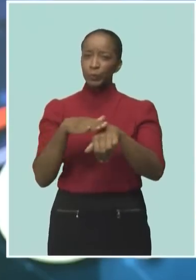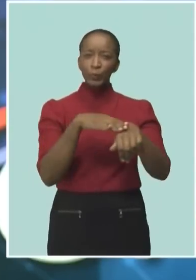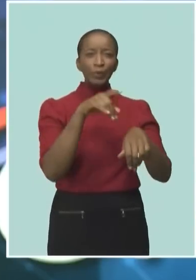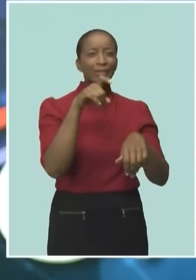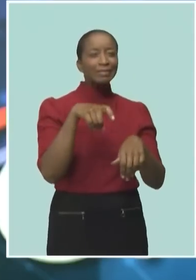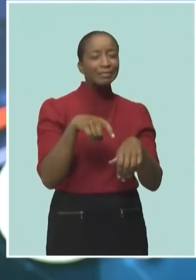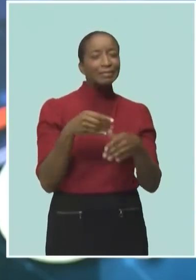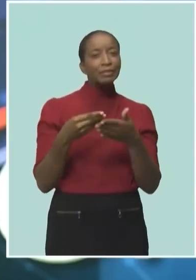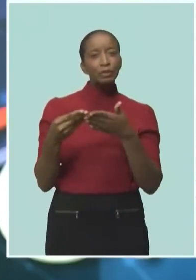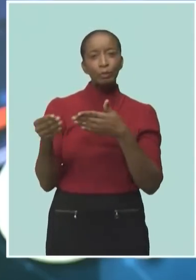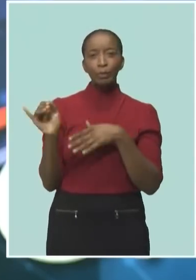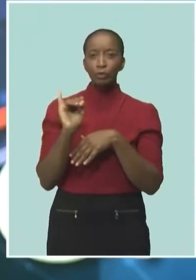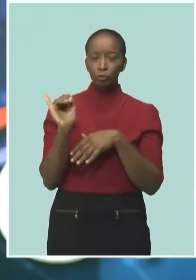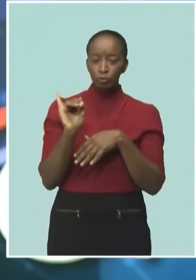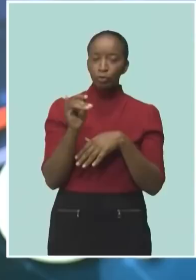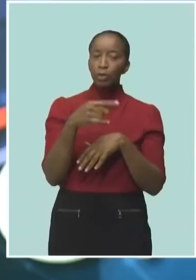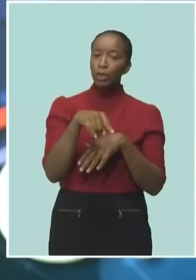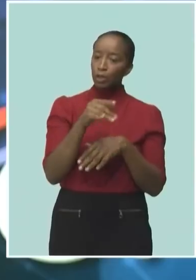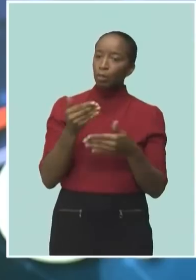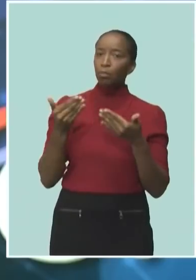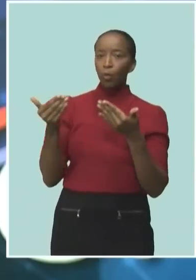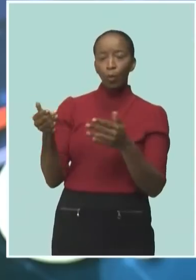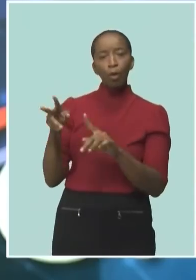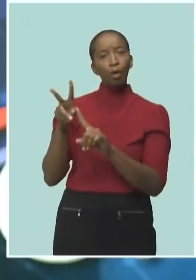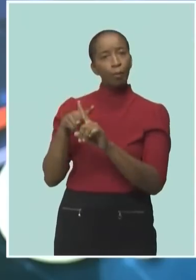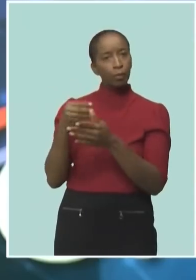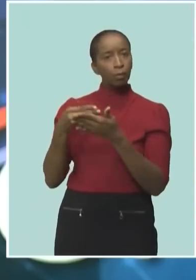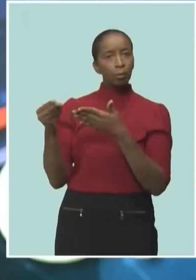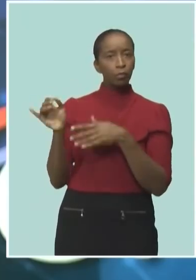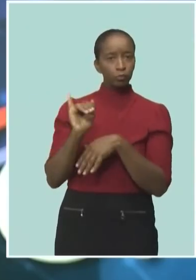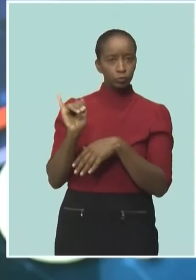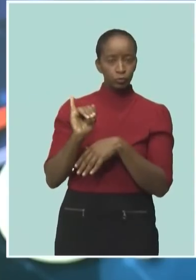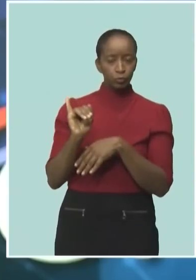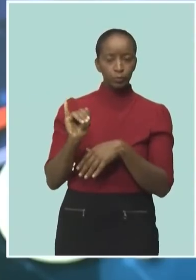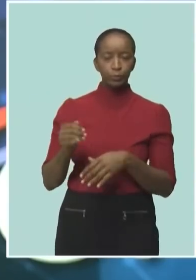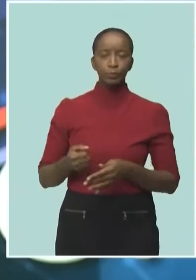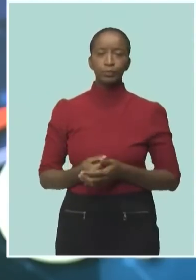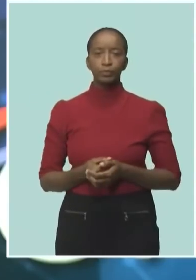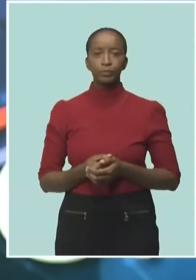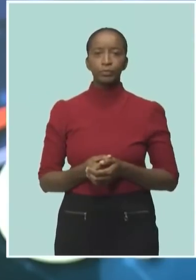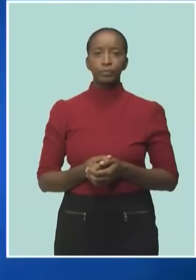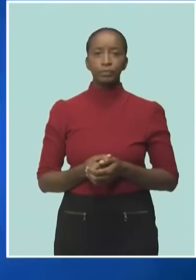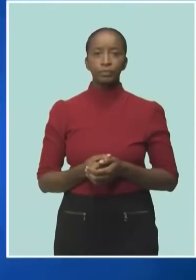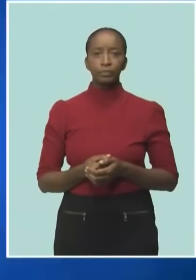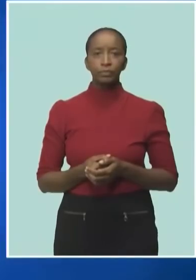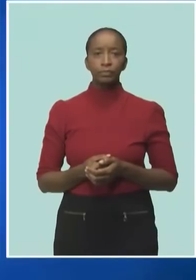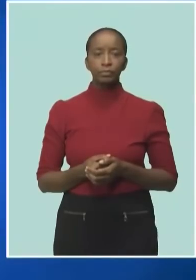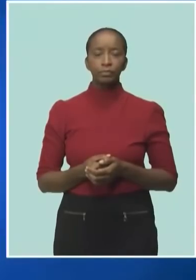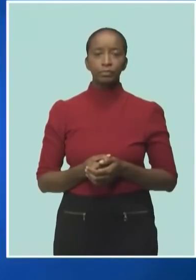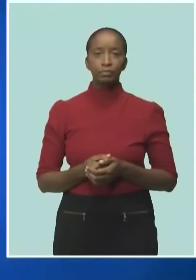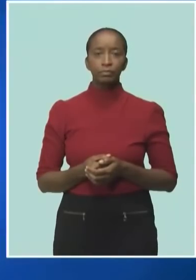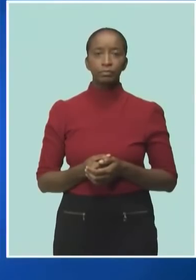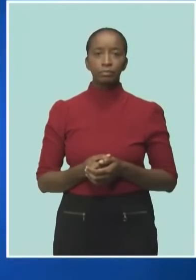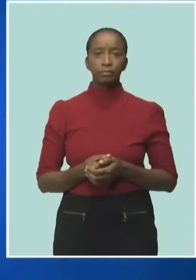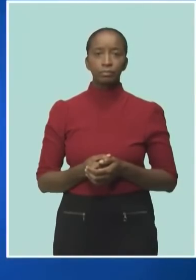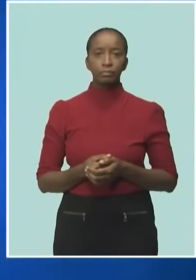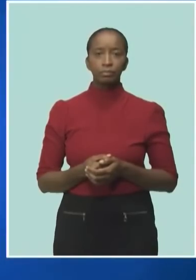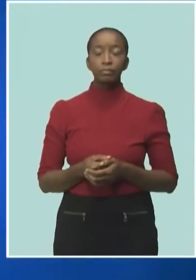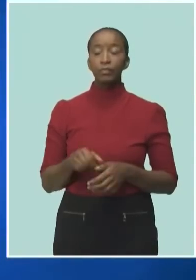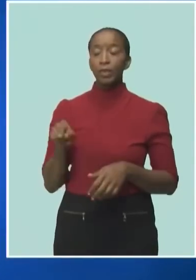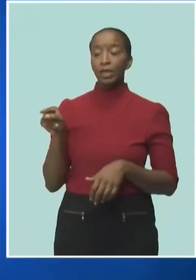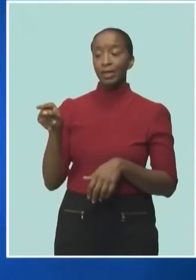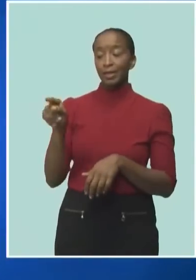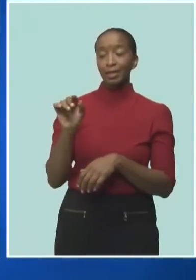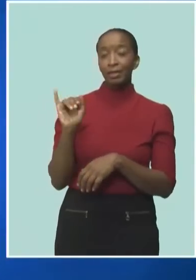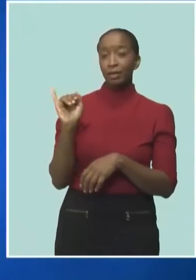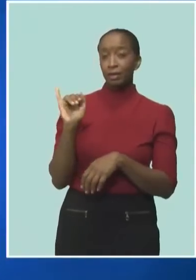Insurance Association of Barbados. Trevor Thorpe has been following the developments. Figures from across the insurance industry and the